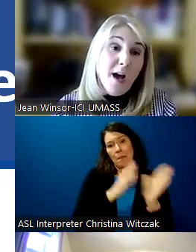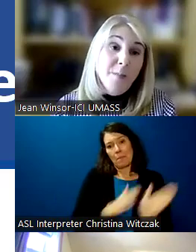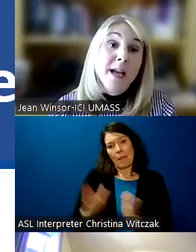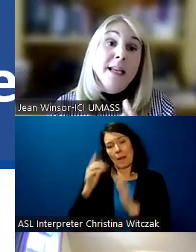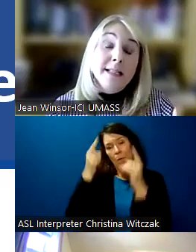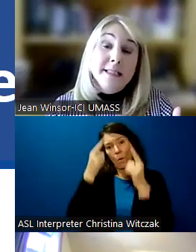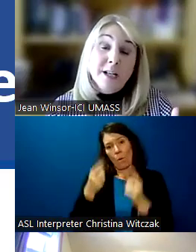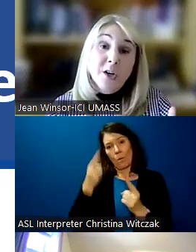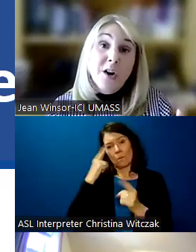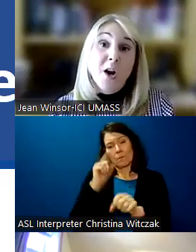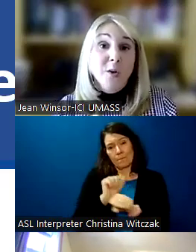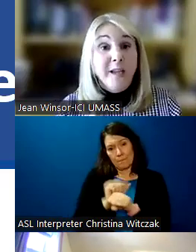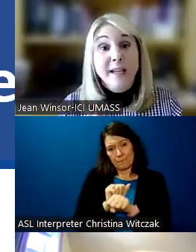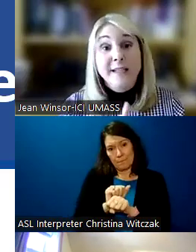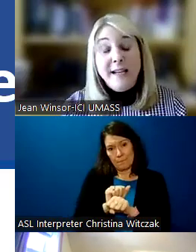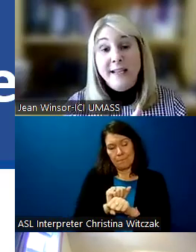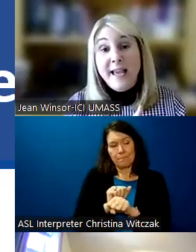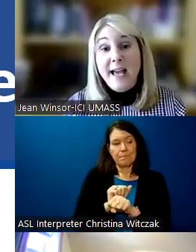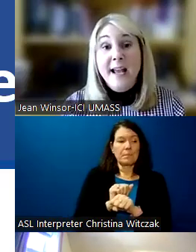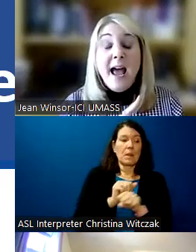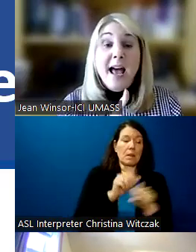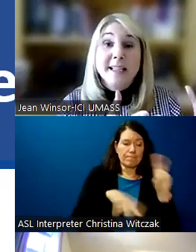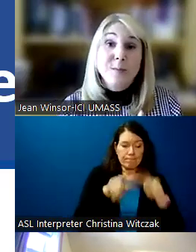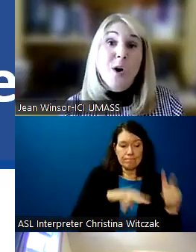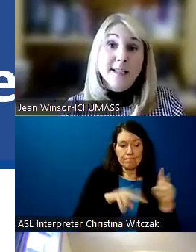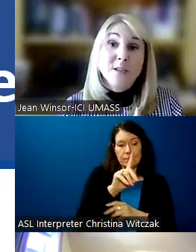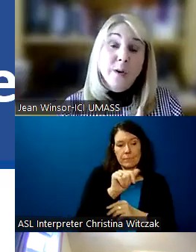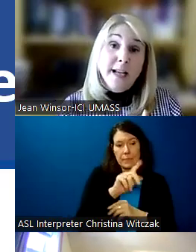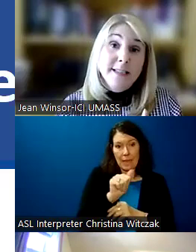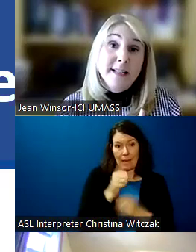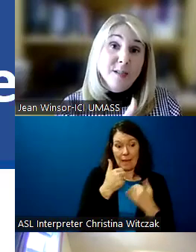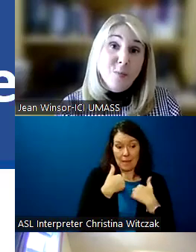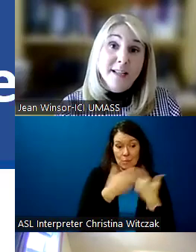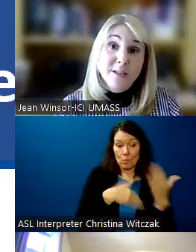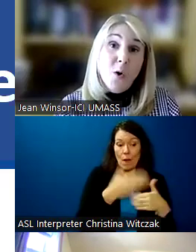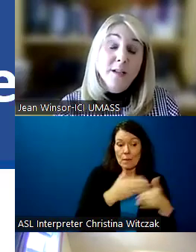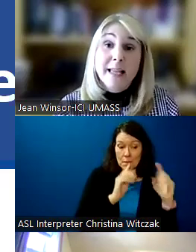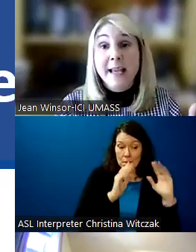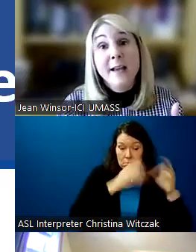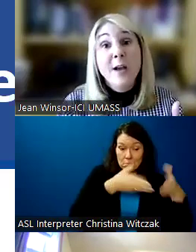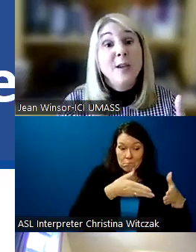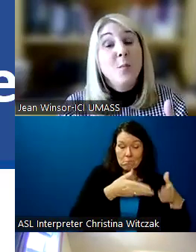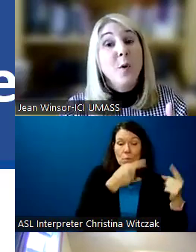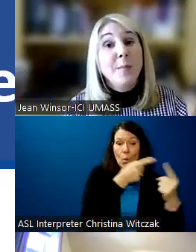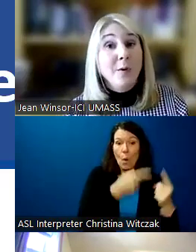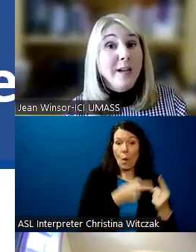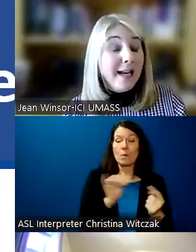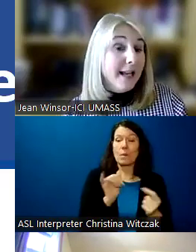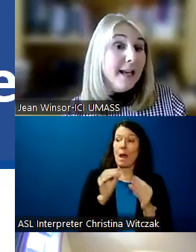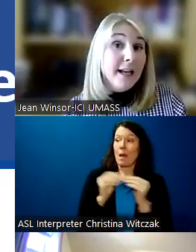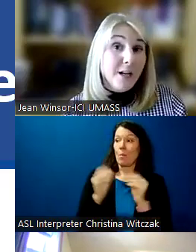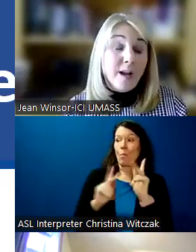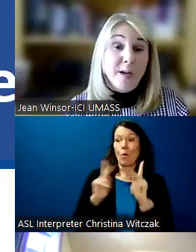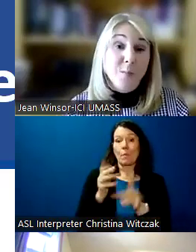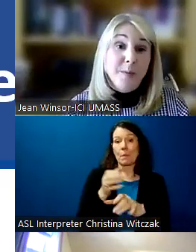employment, consider, are you looking at data that is process oriented and has process goals, like more people